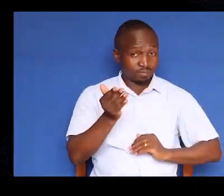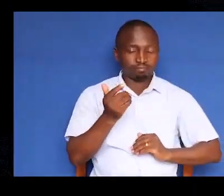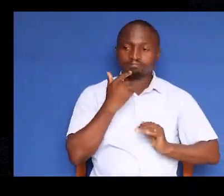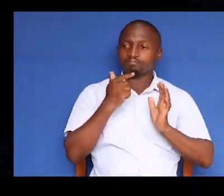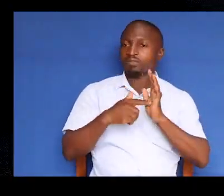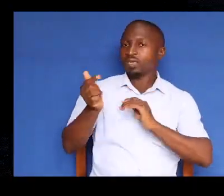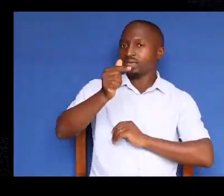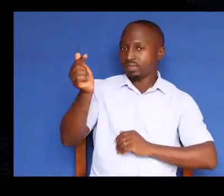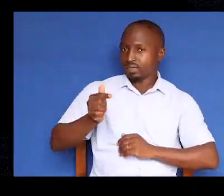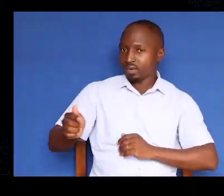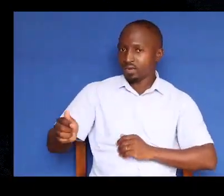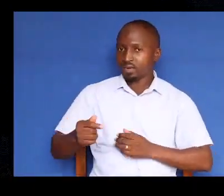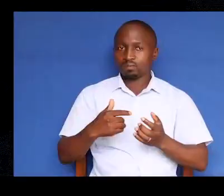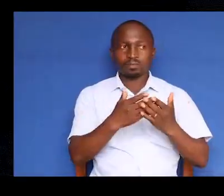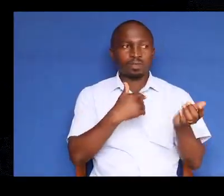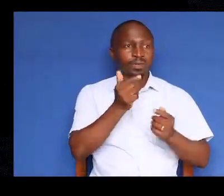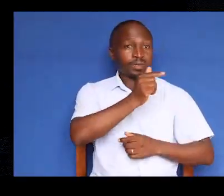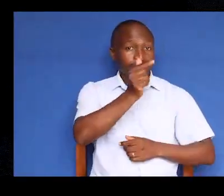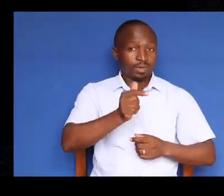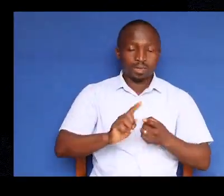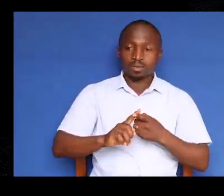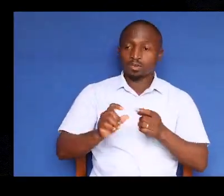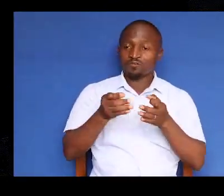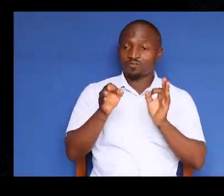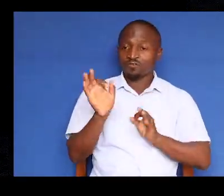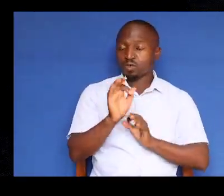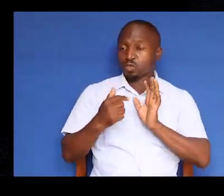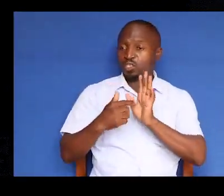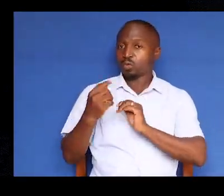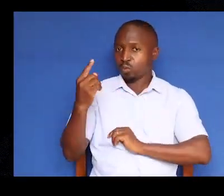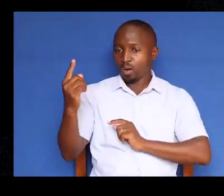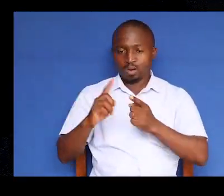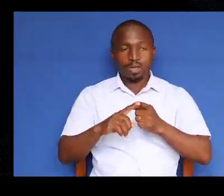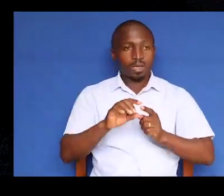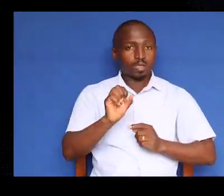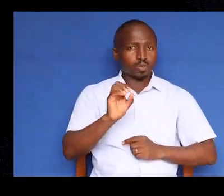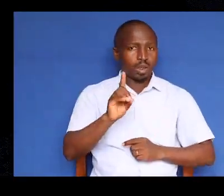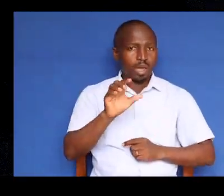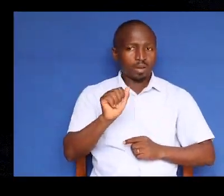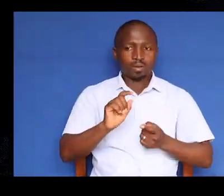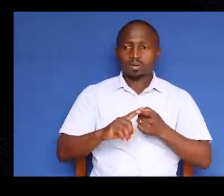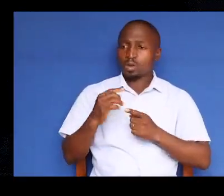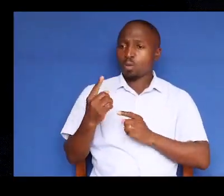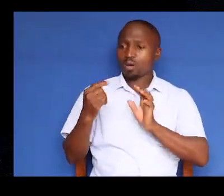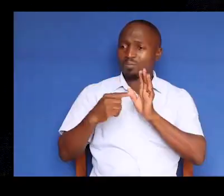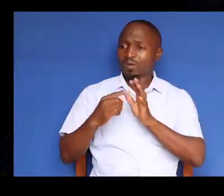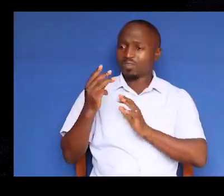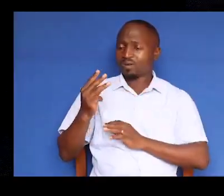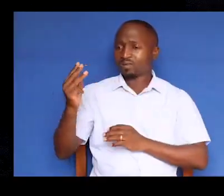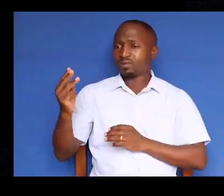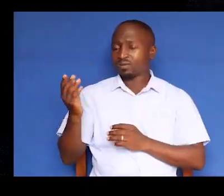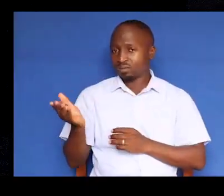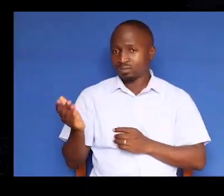Is Tanzania, because Tanzania it is 1, while at Sudan is 1.33 and